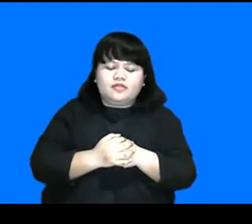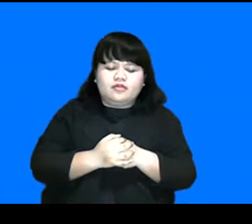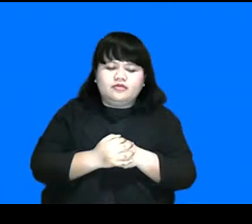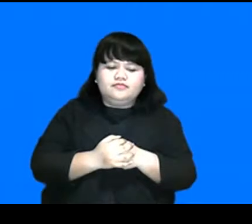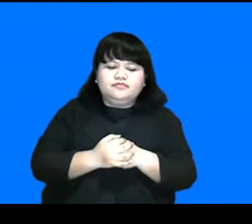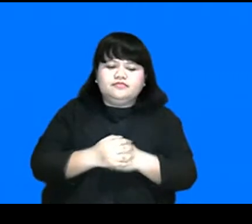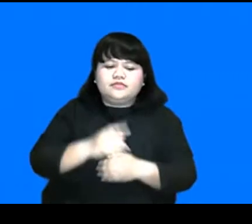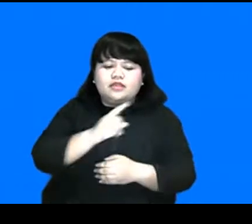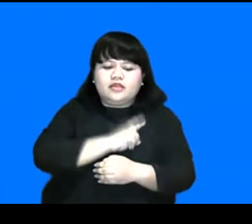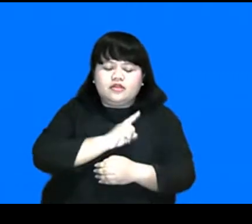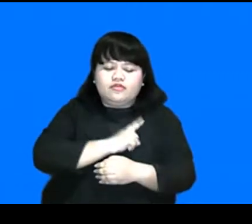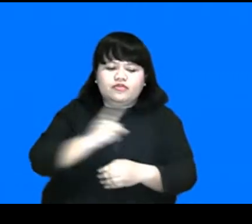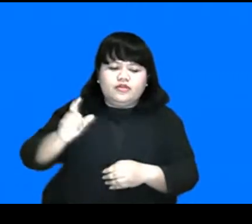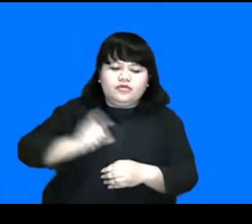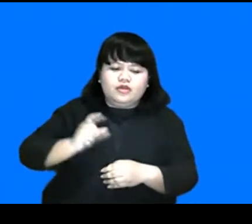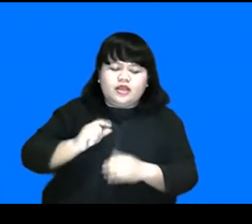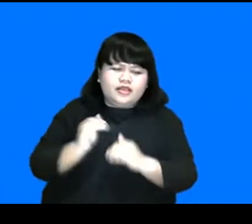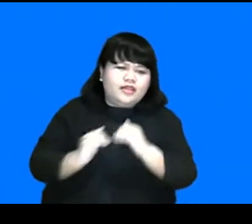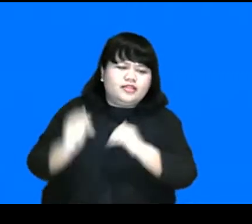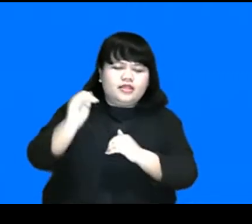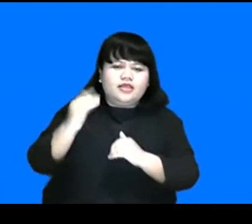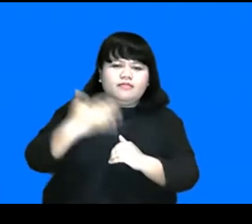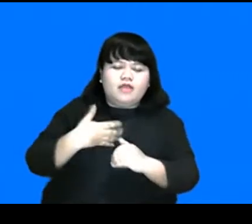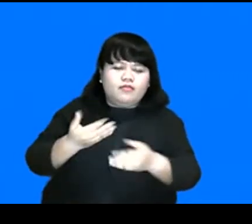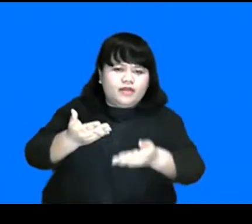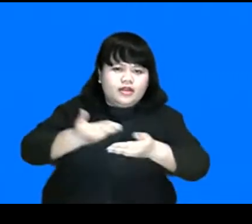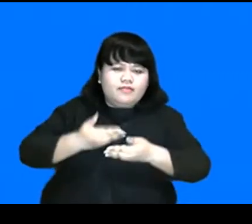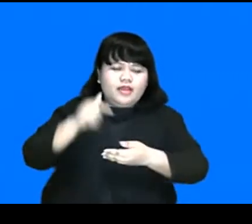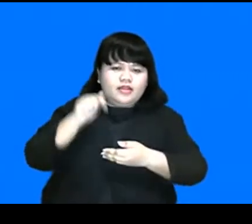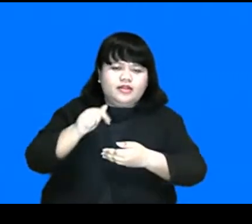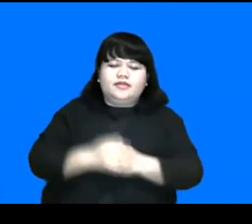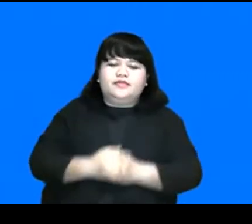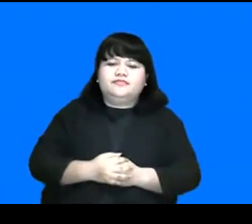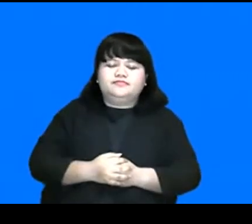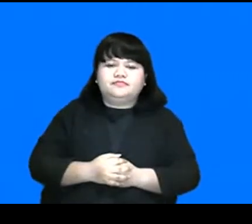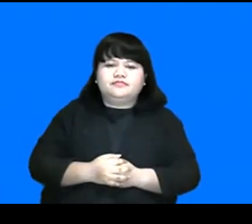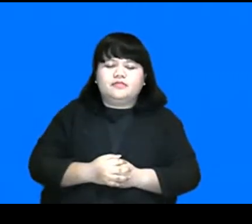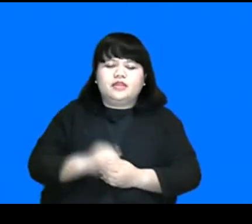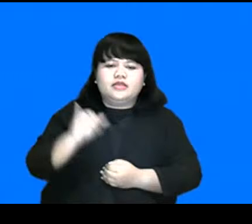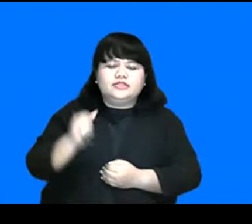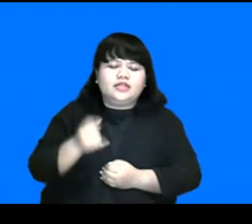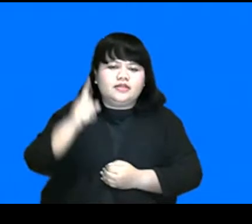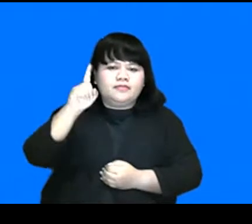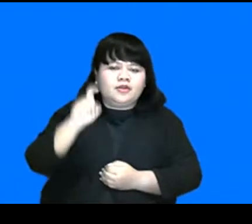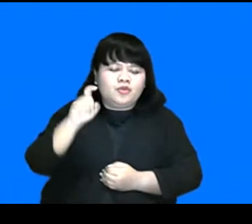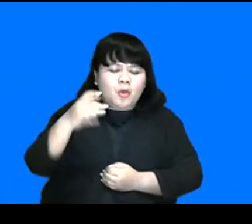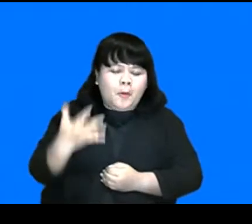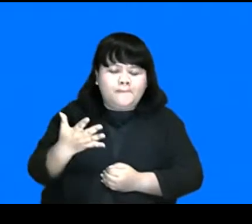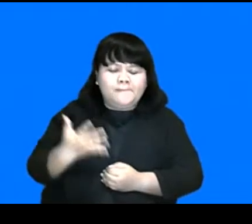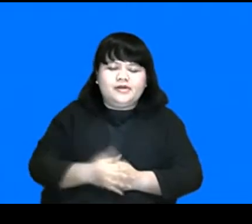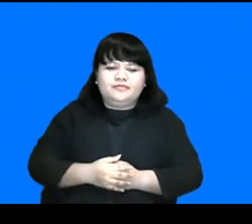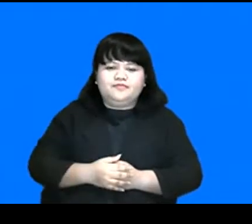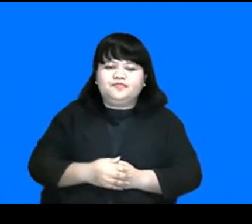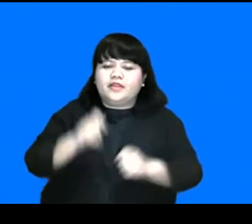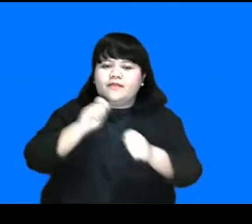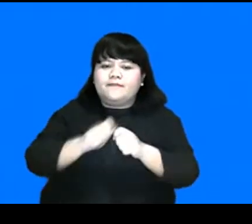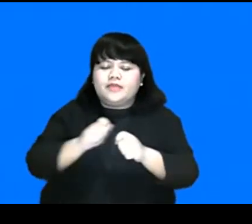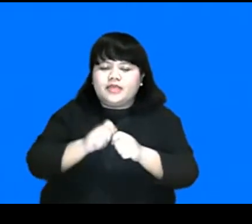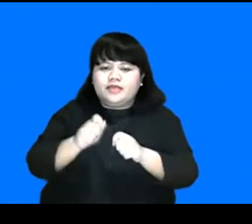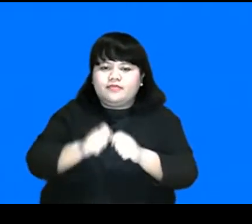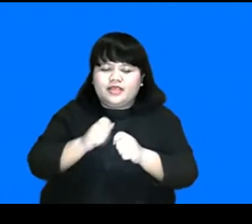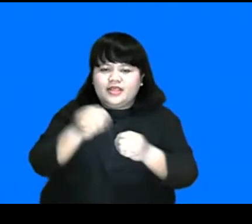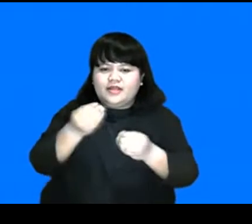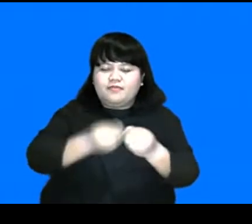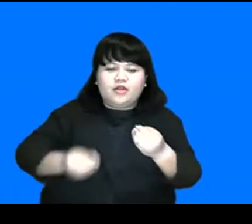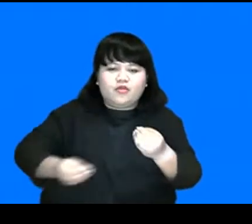So we need to make our representatives more confident, like, to implement it. Yeah. I think.